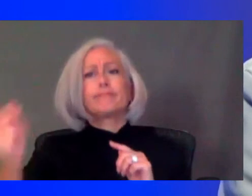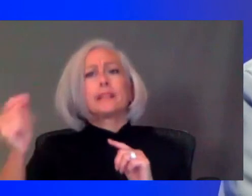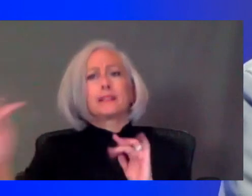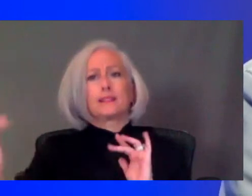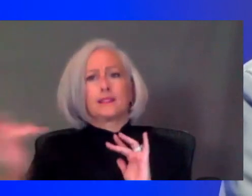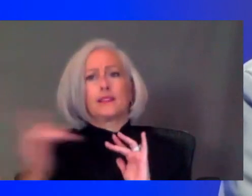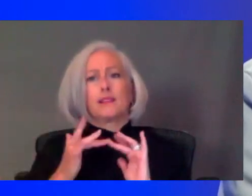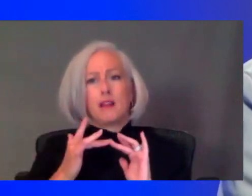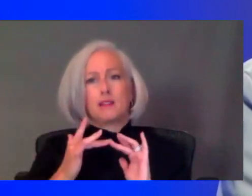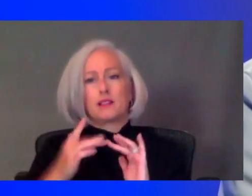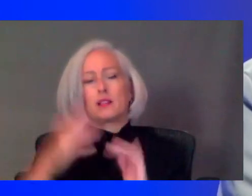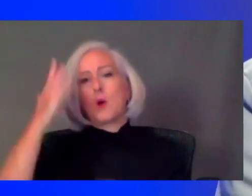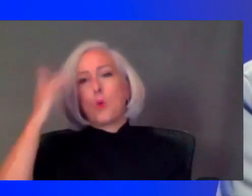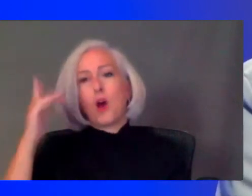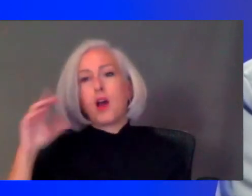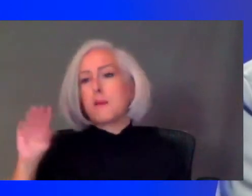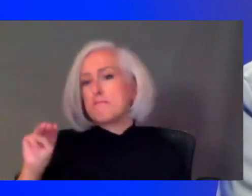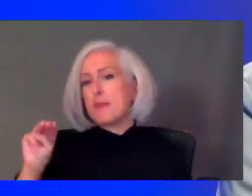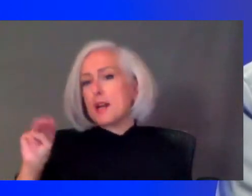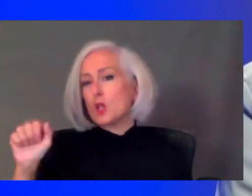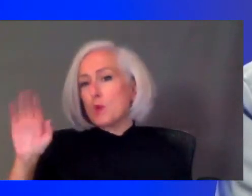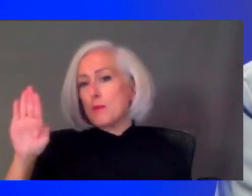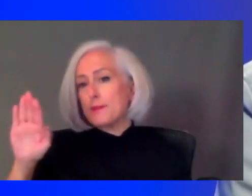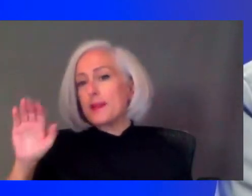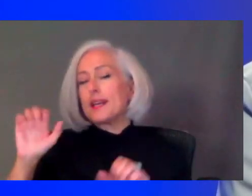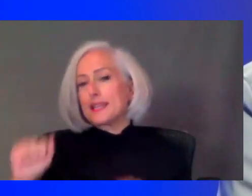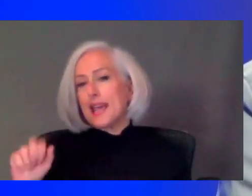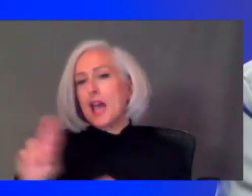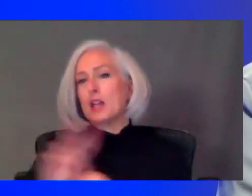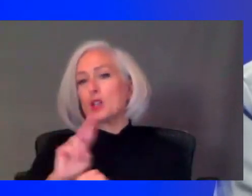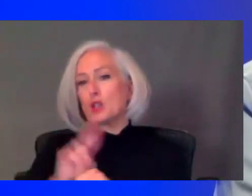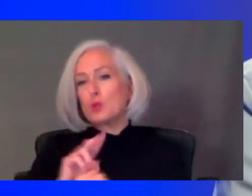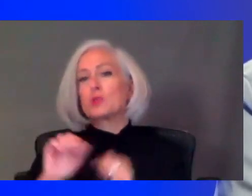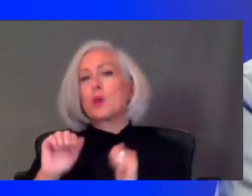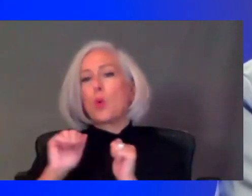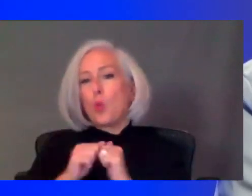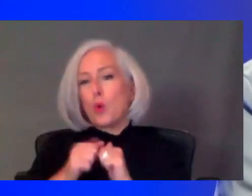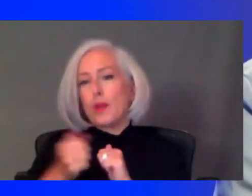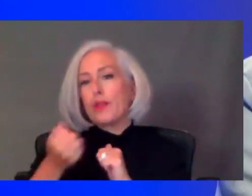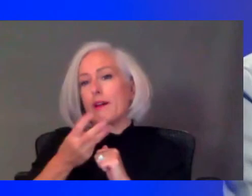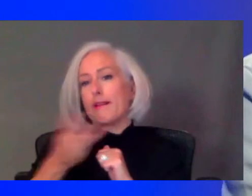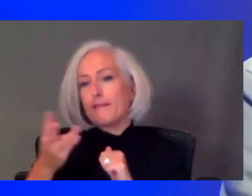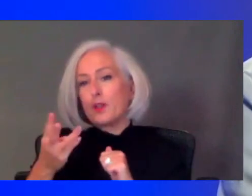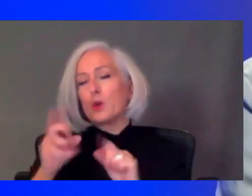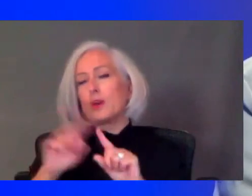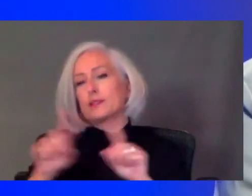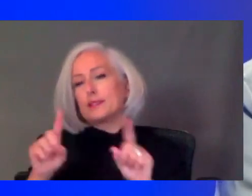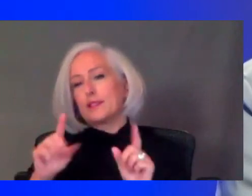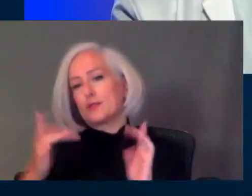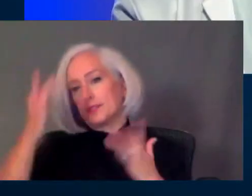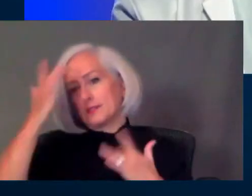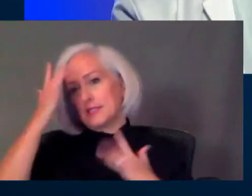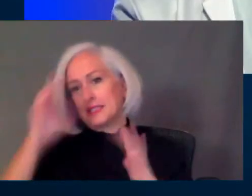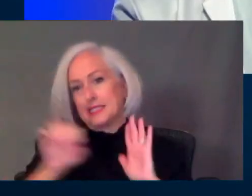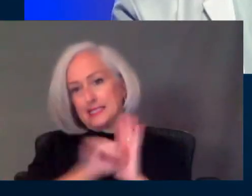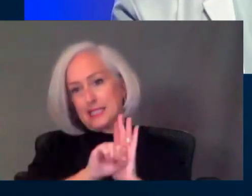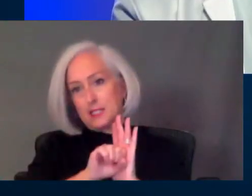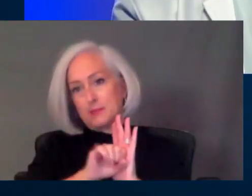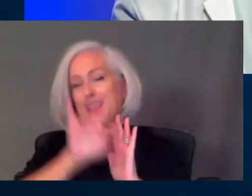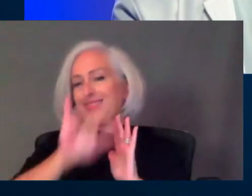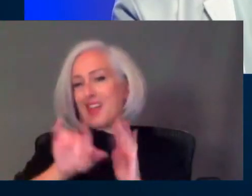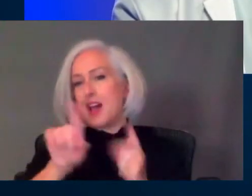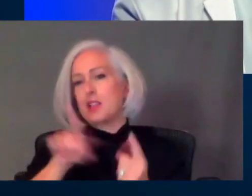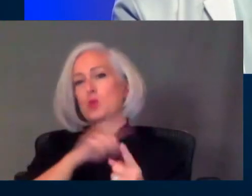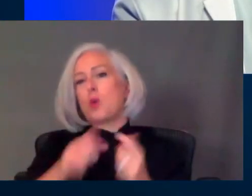using more, so our supply is down. Can we get more? But for the most part, we haven't put that many restrictions on being able to get